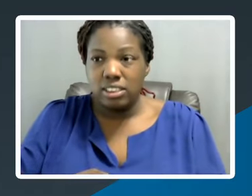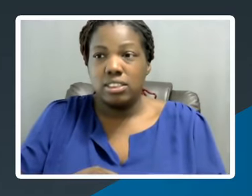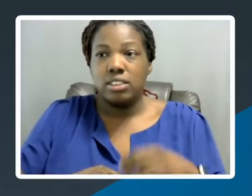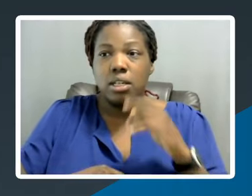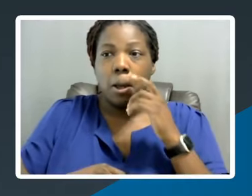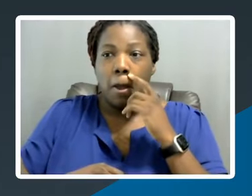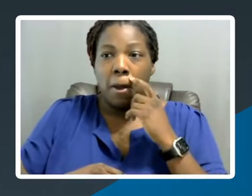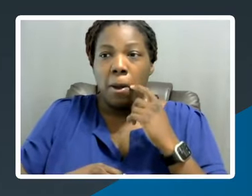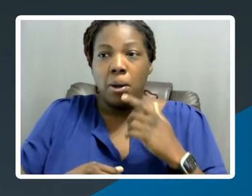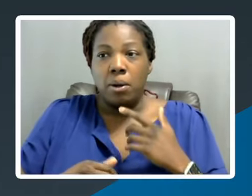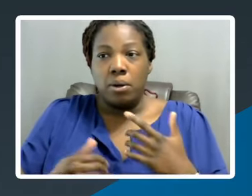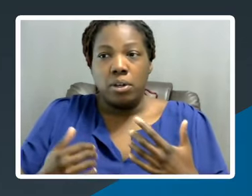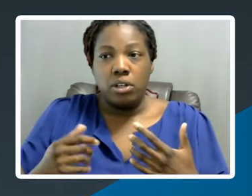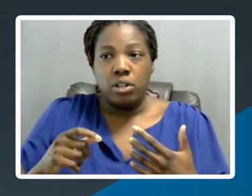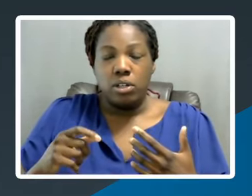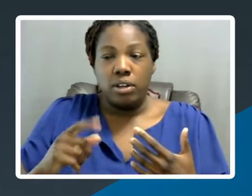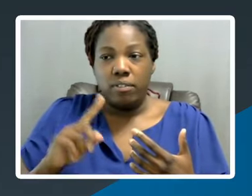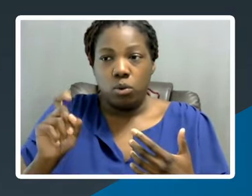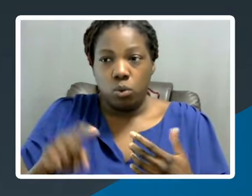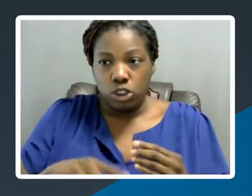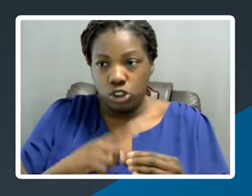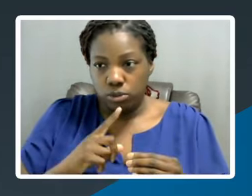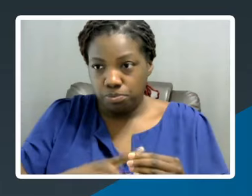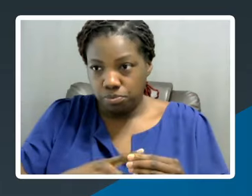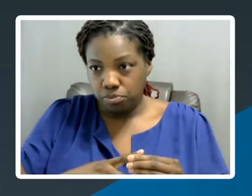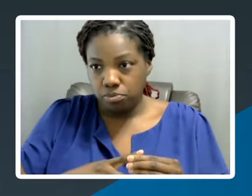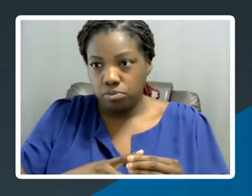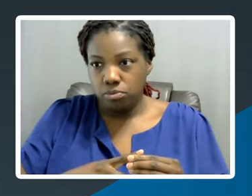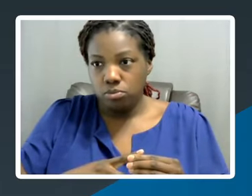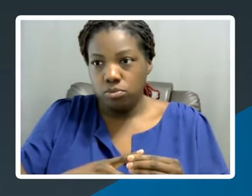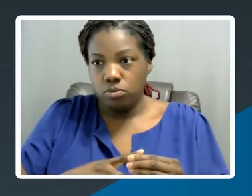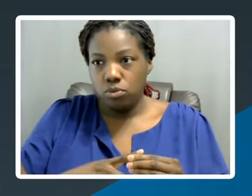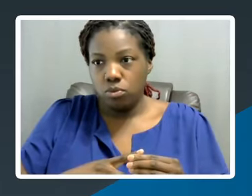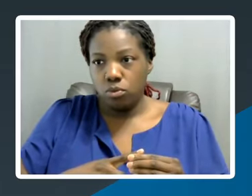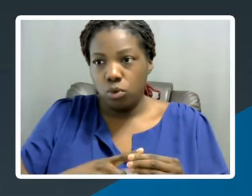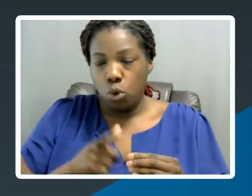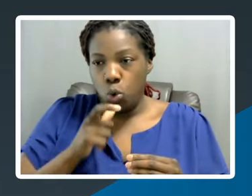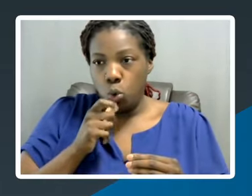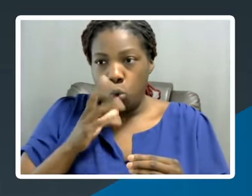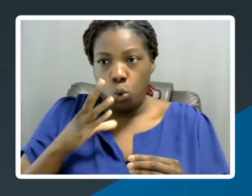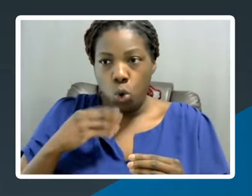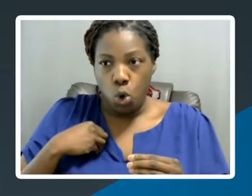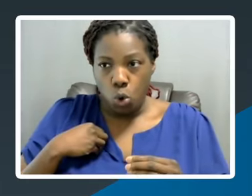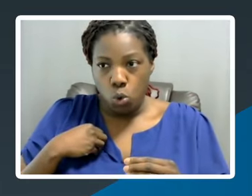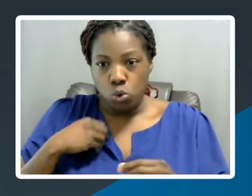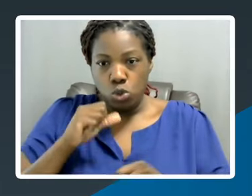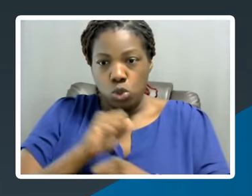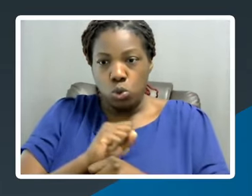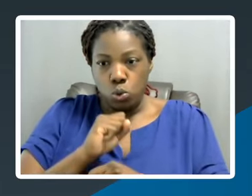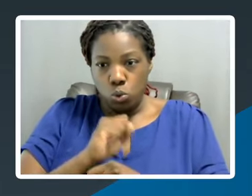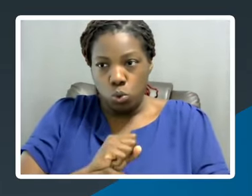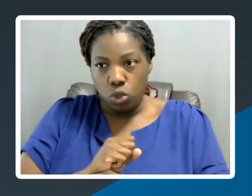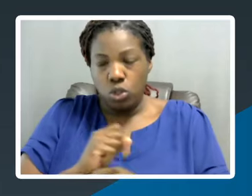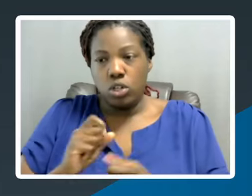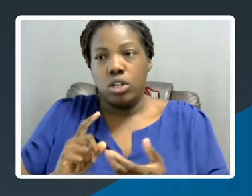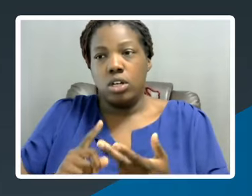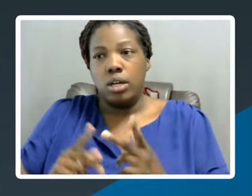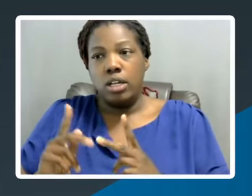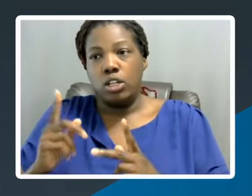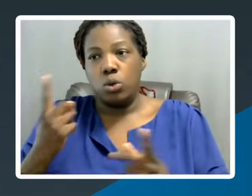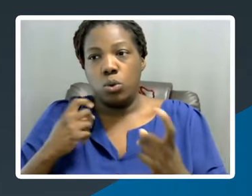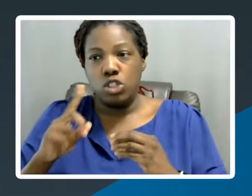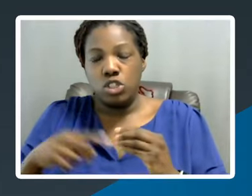raise this question about kind of who owns the work. And there's questions that are coming in about attribution